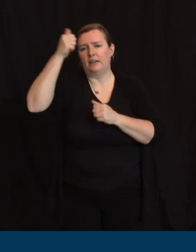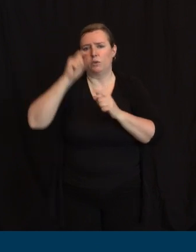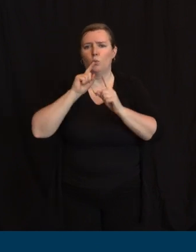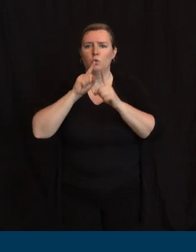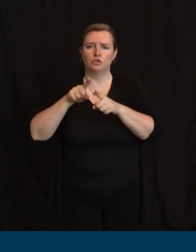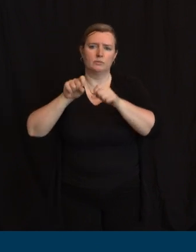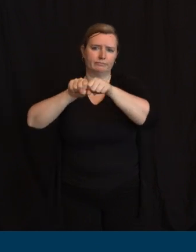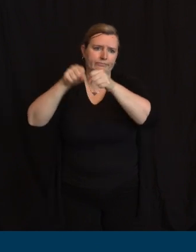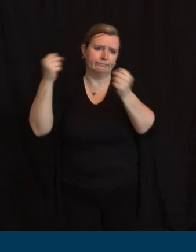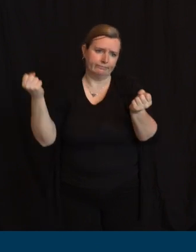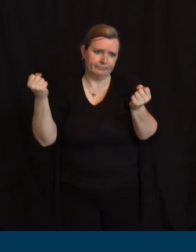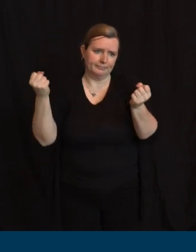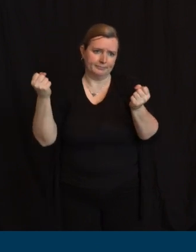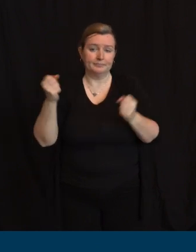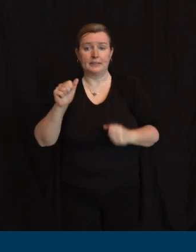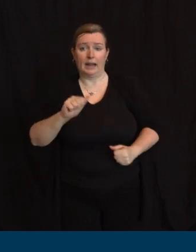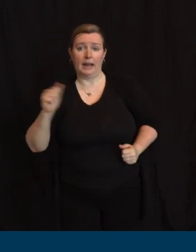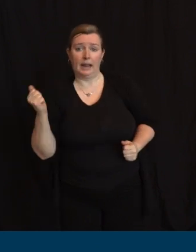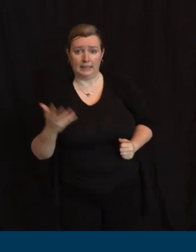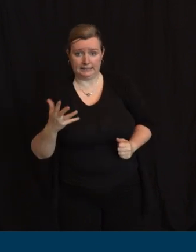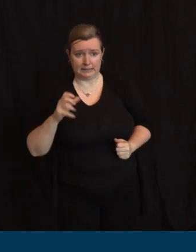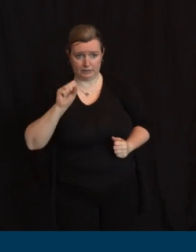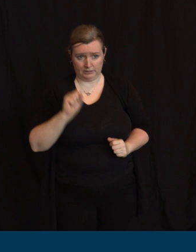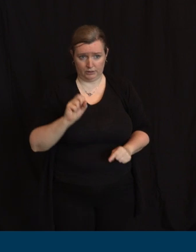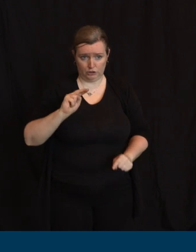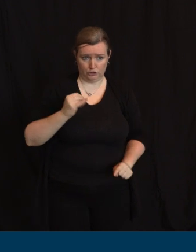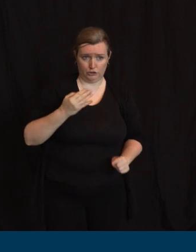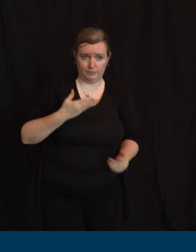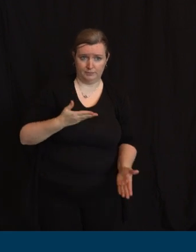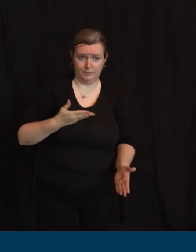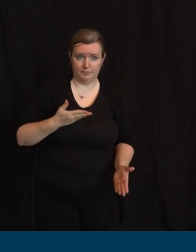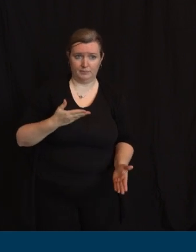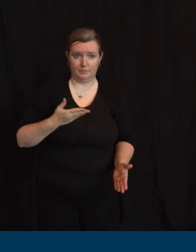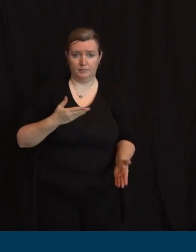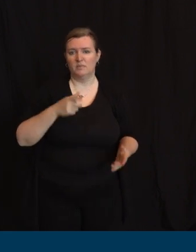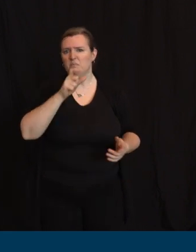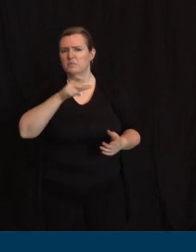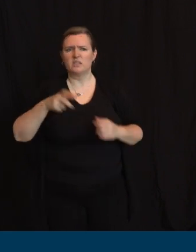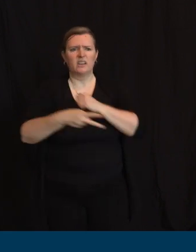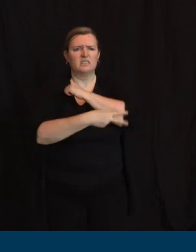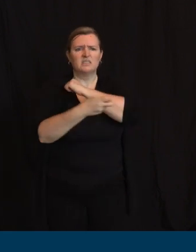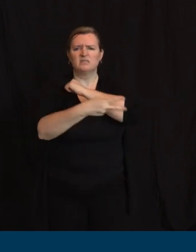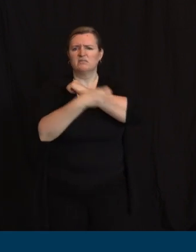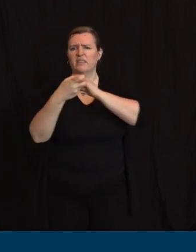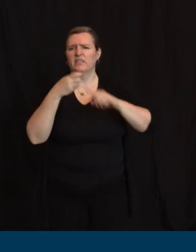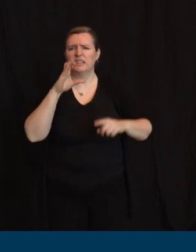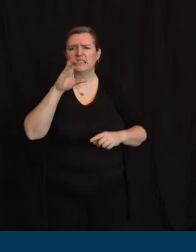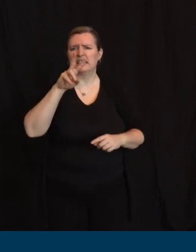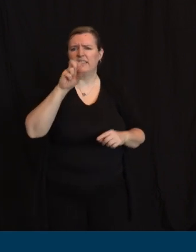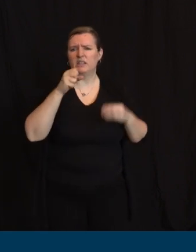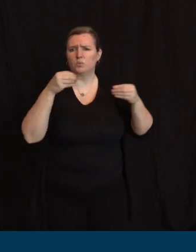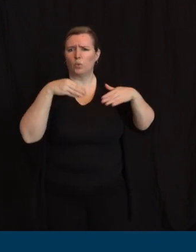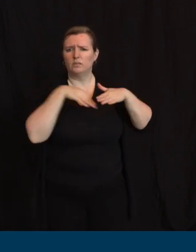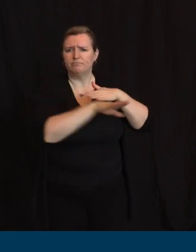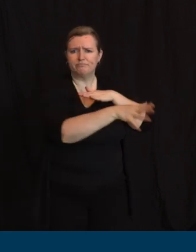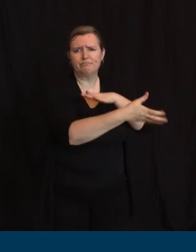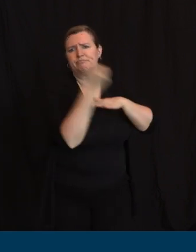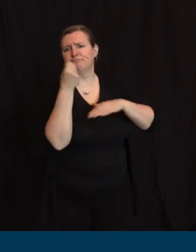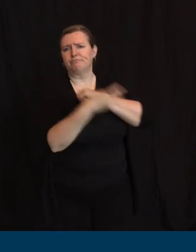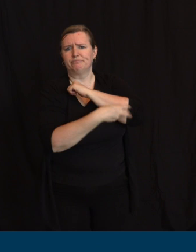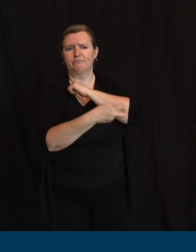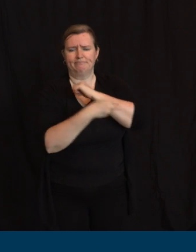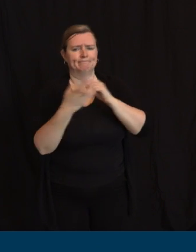police responded to the call of a shoplifter at a CVS, and in processing that subject,